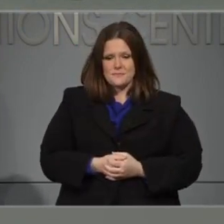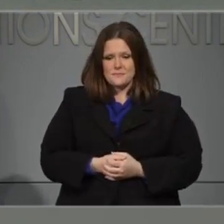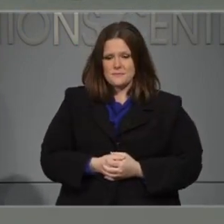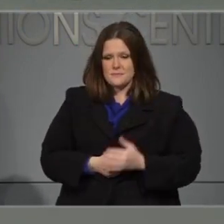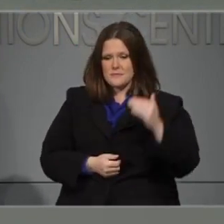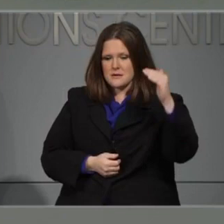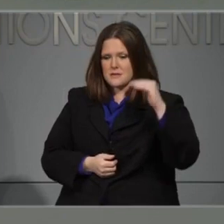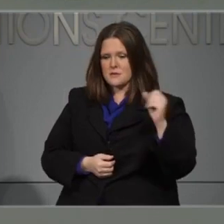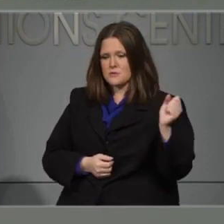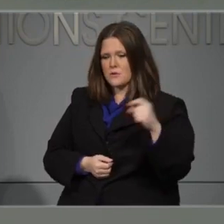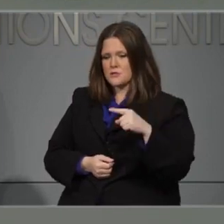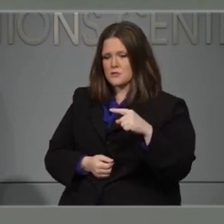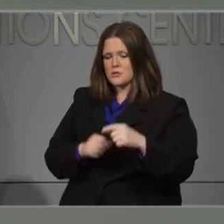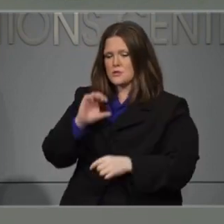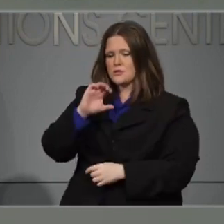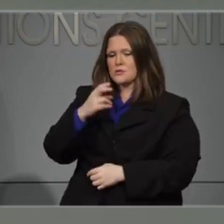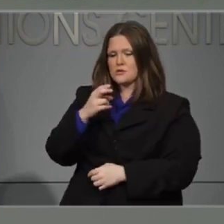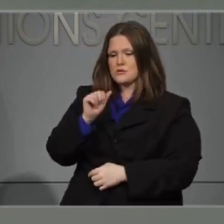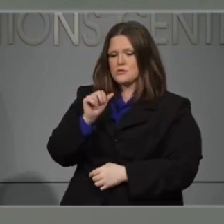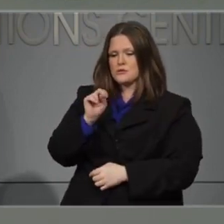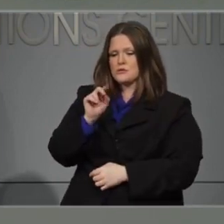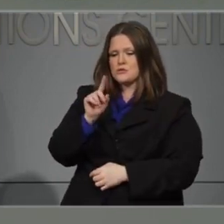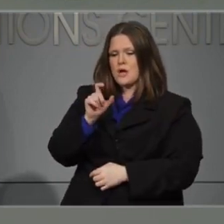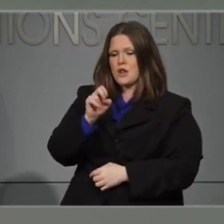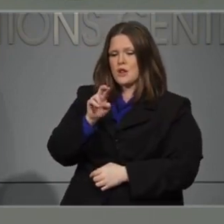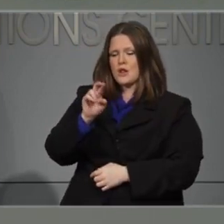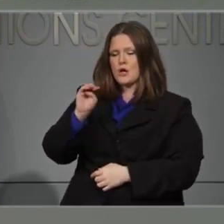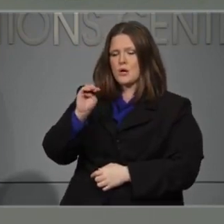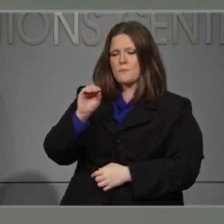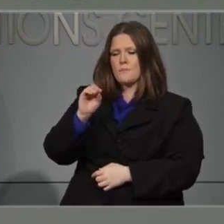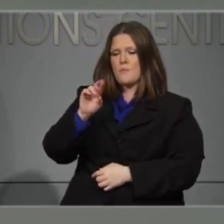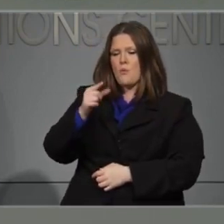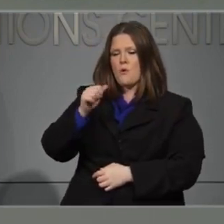Our next question is from Chandler Morgan with WBTV.